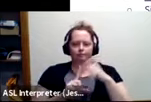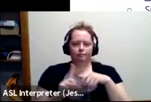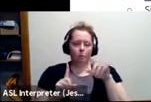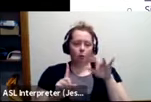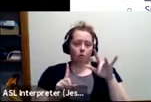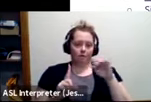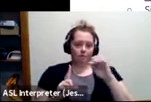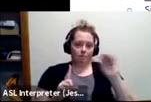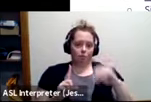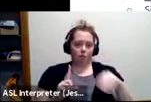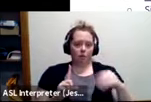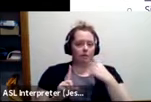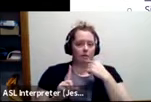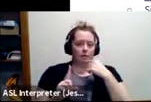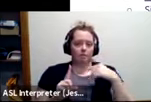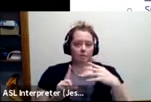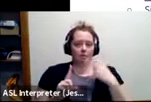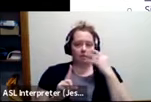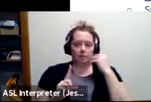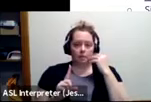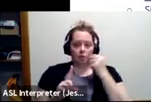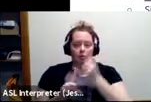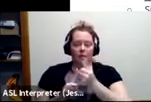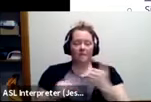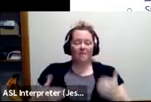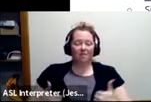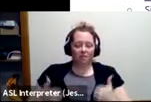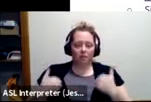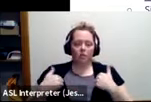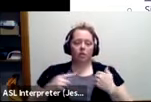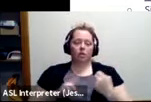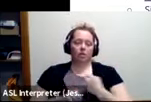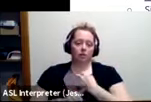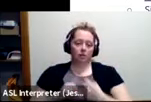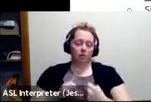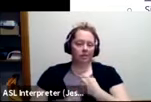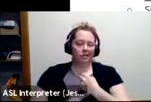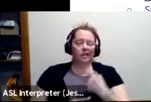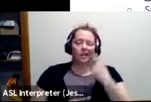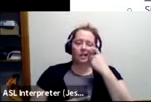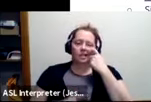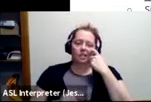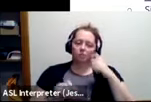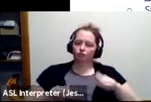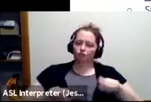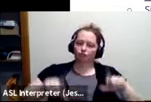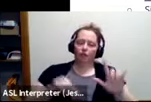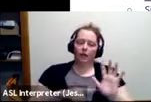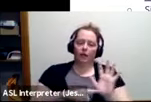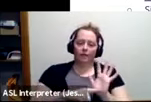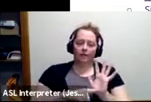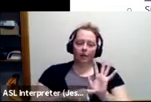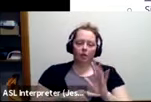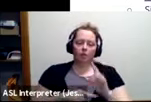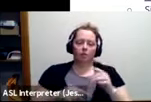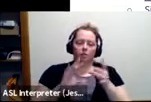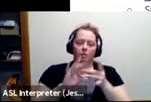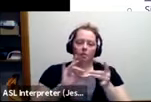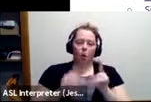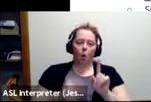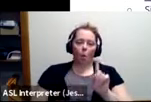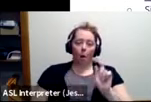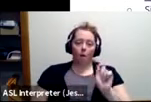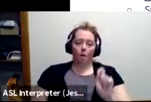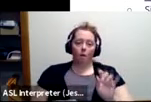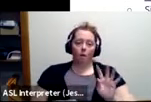And I want to go back to the video we just watched, where it mentioned 1.4 million